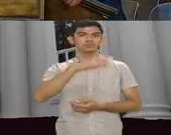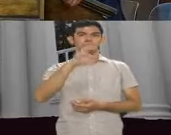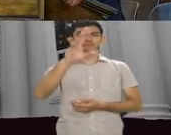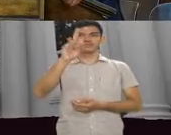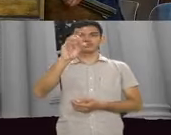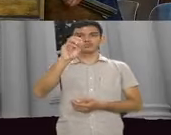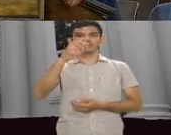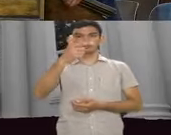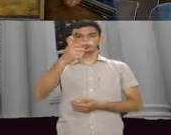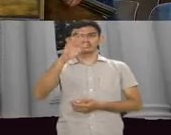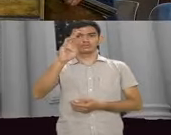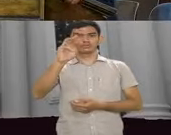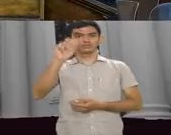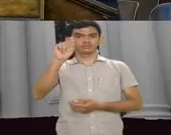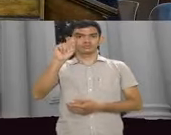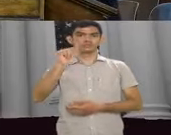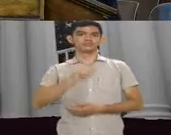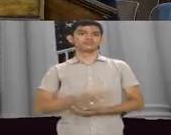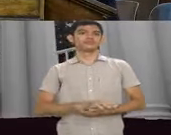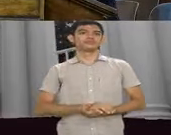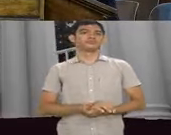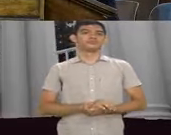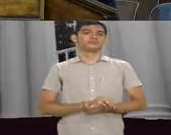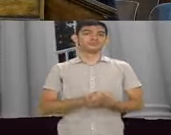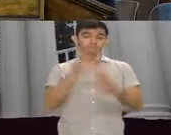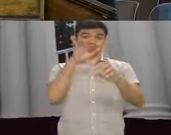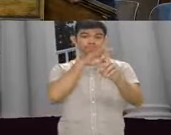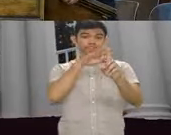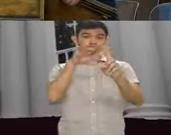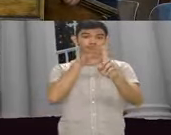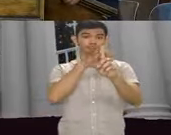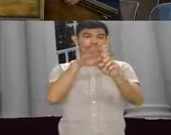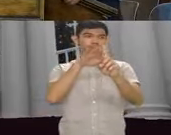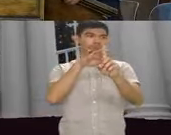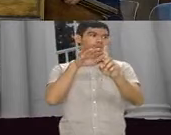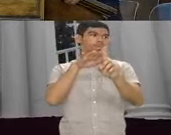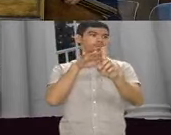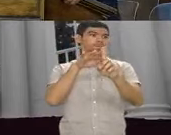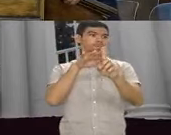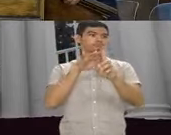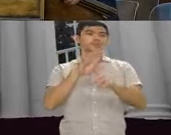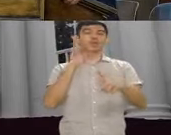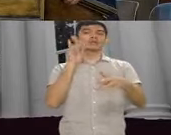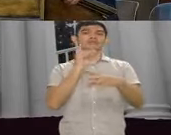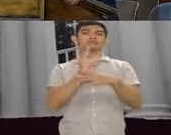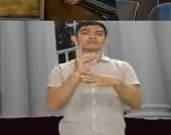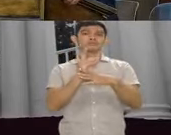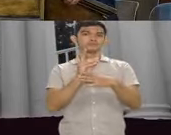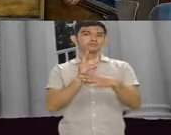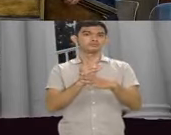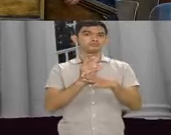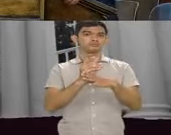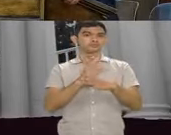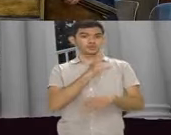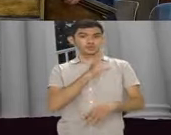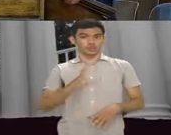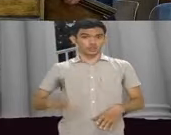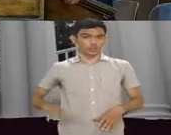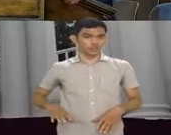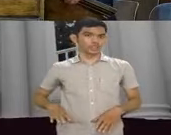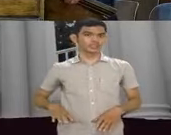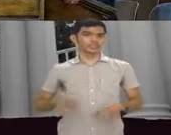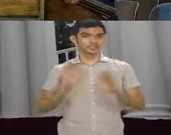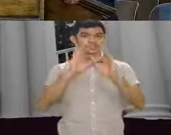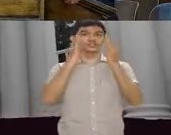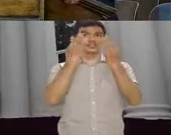review of your past. So notice here, the interruption of Christ's family. Ang atong first